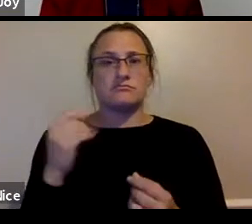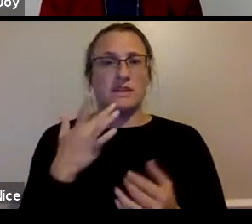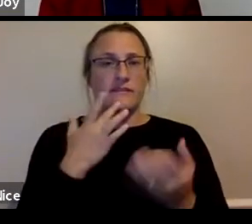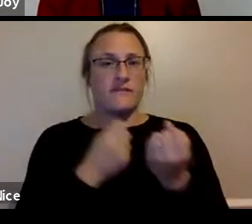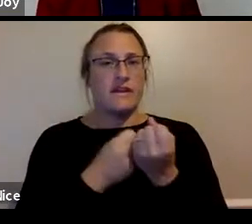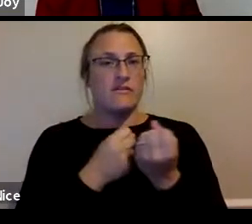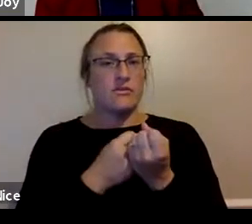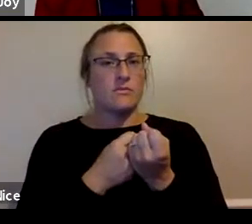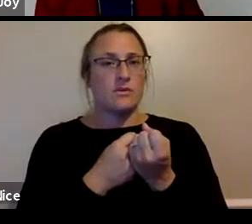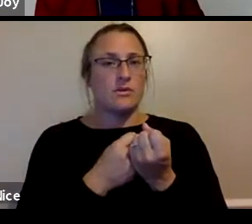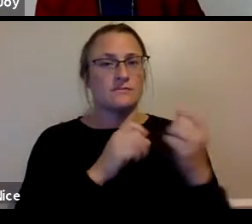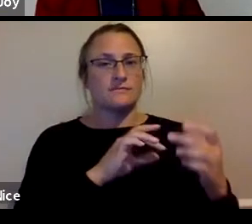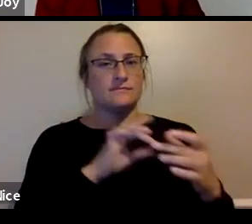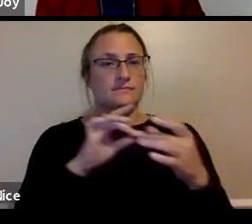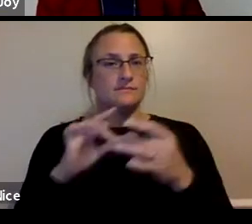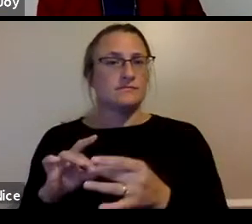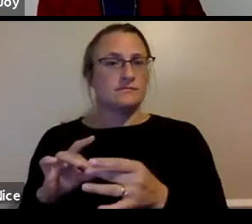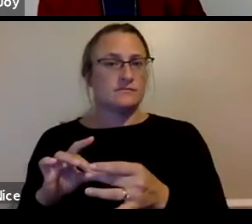favorable as far as